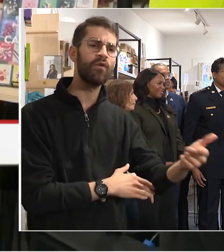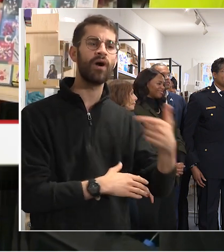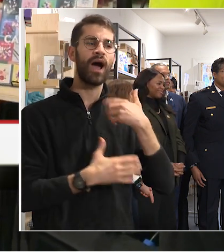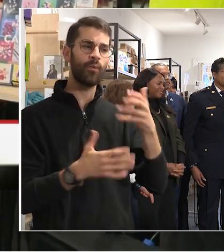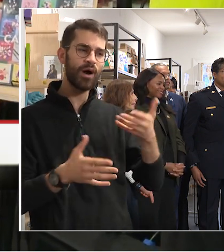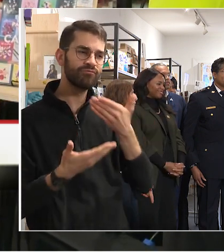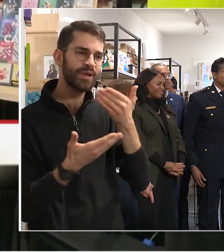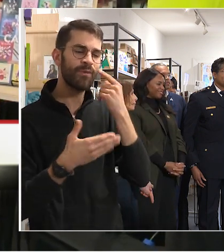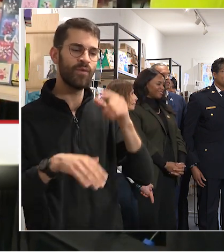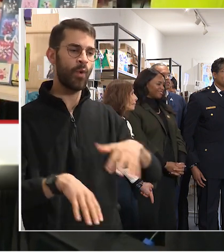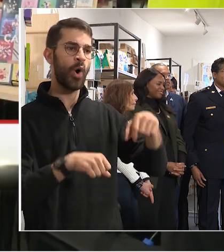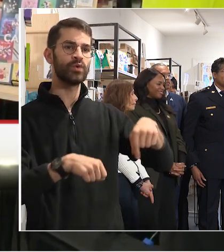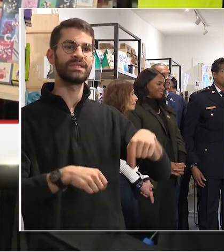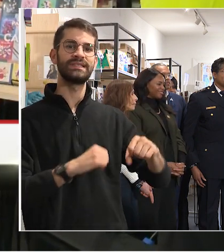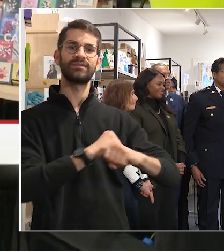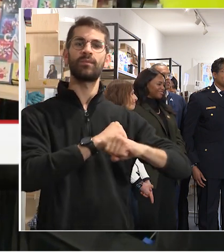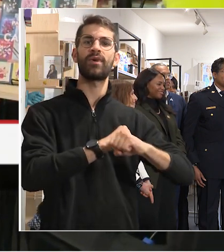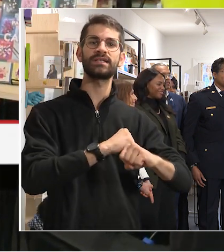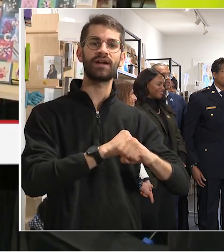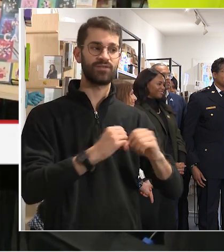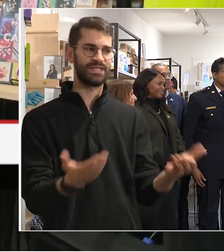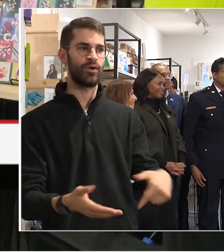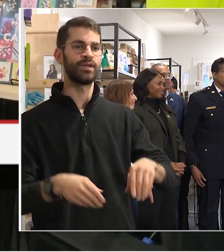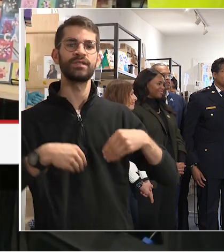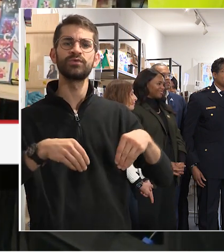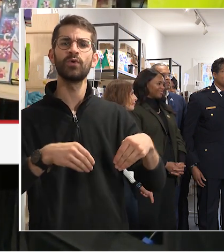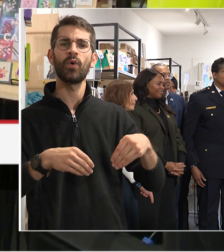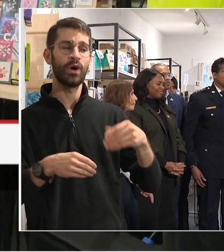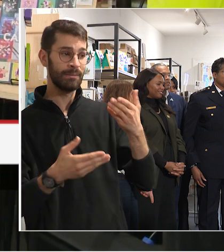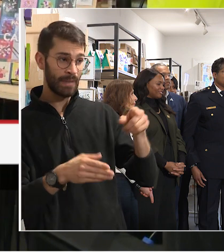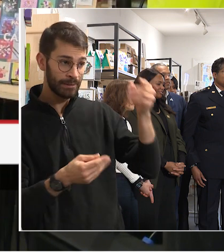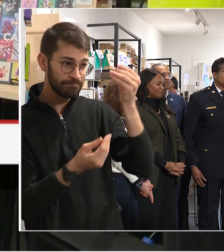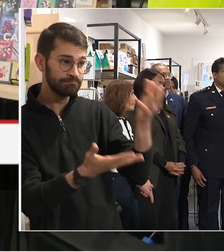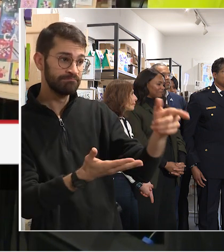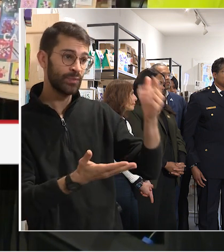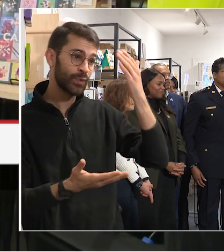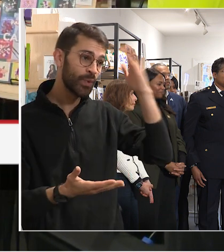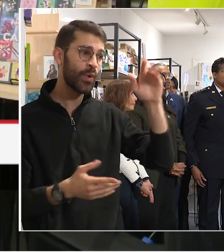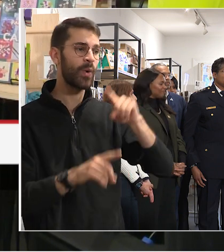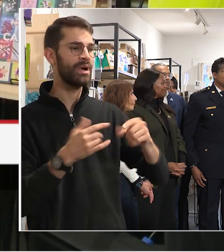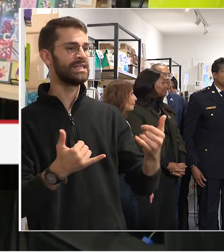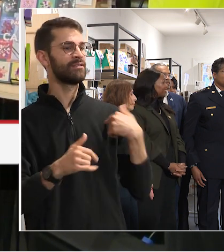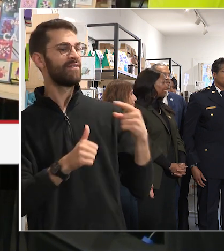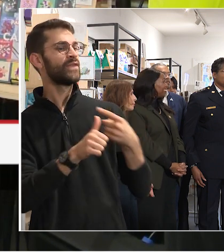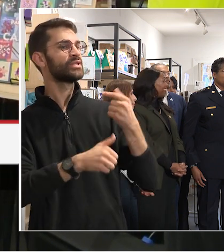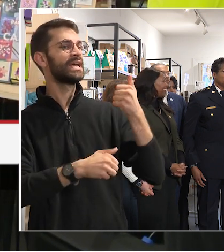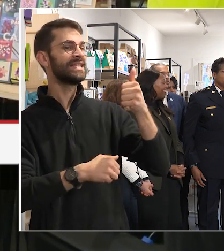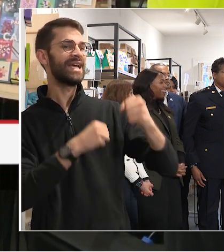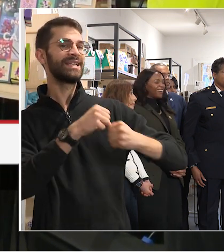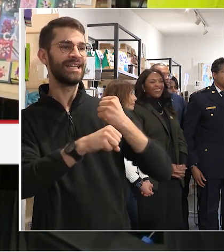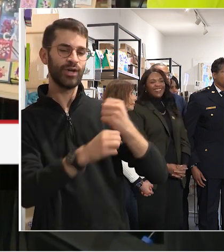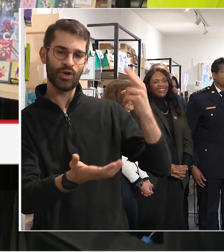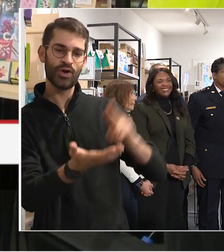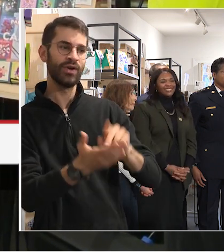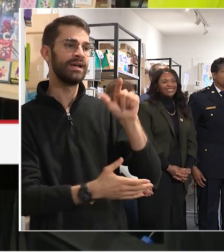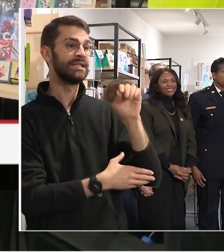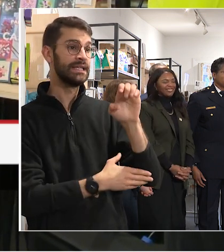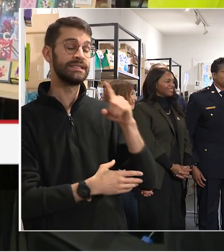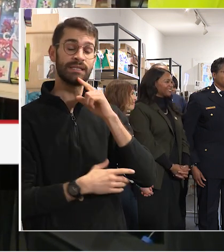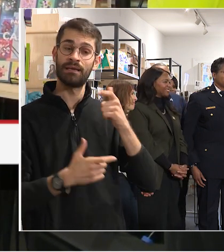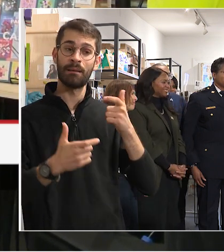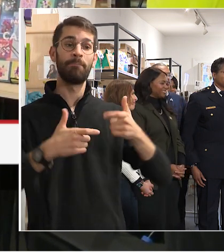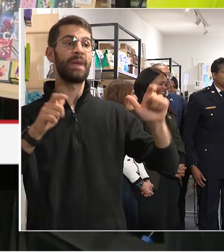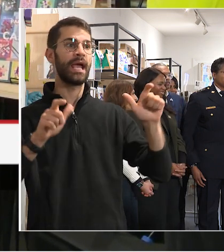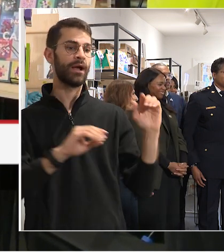press conference in this store. I'm sure you don't know this, but this is our first 10-year lease. A big move for a gal who